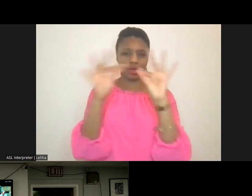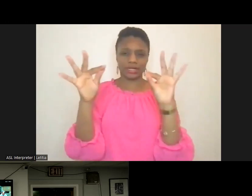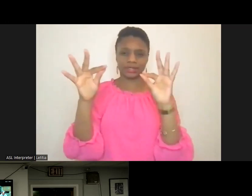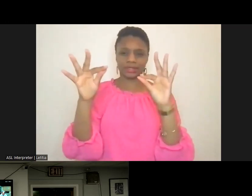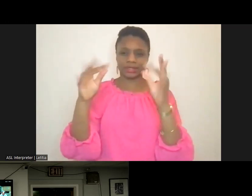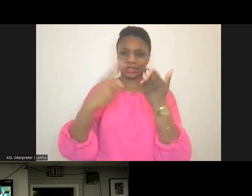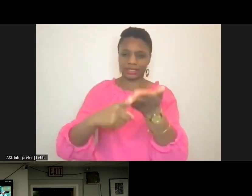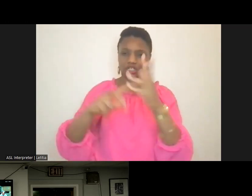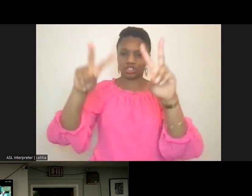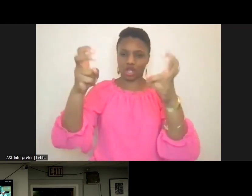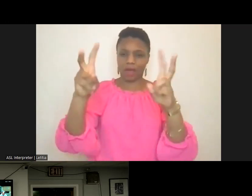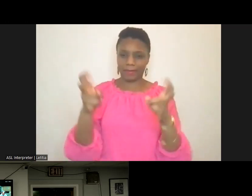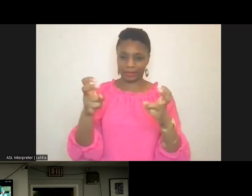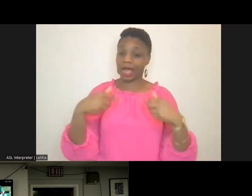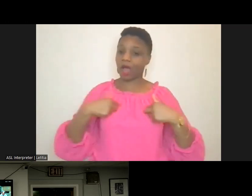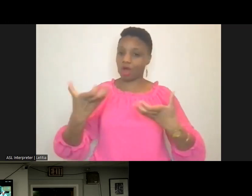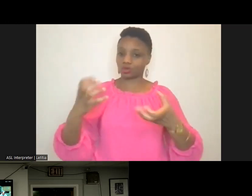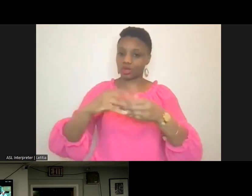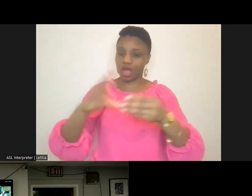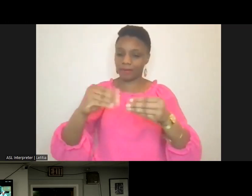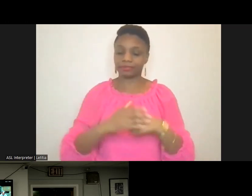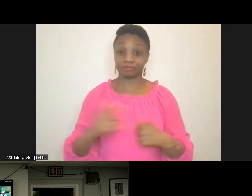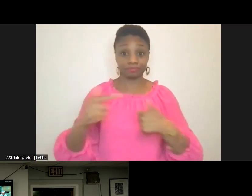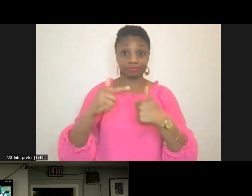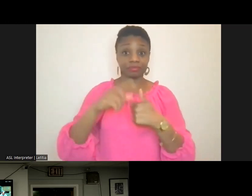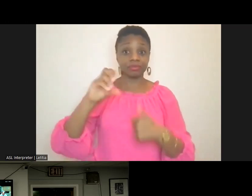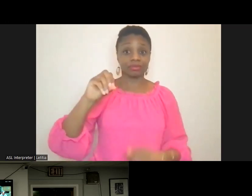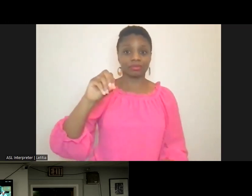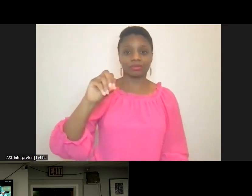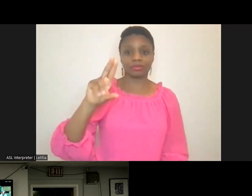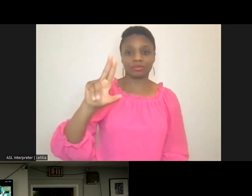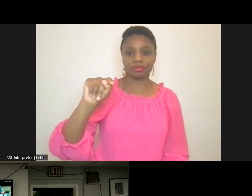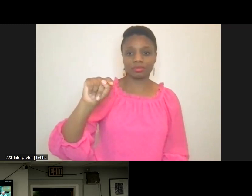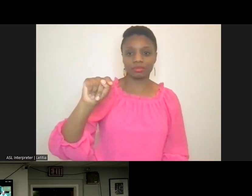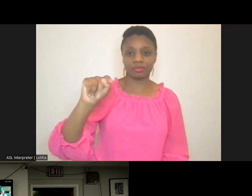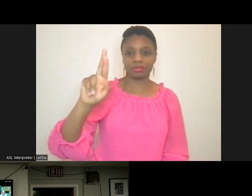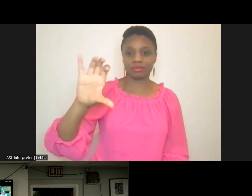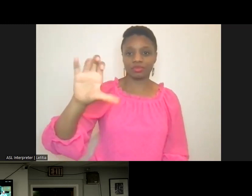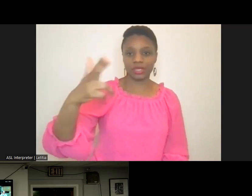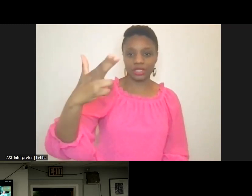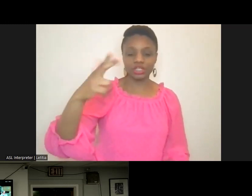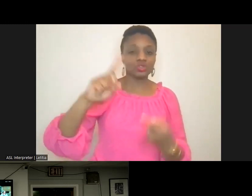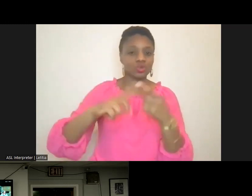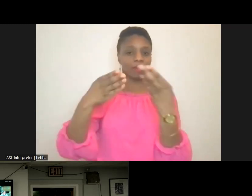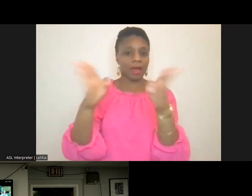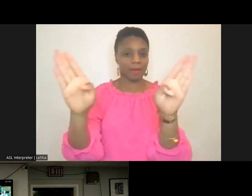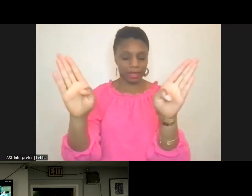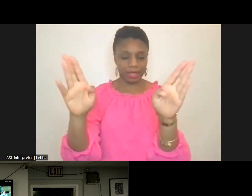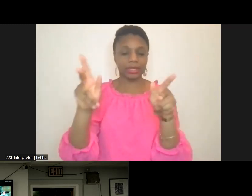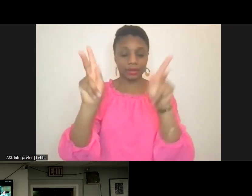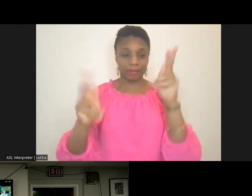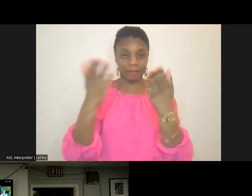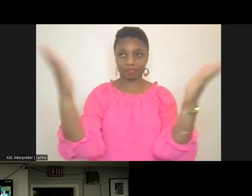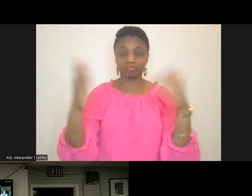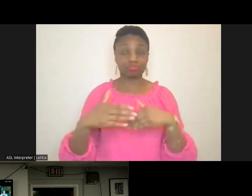further. You know, one is the outreach to the public, which is important for any effort, no matter what